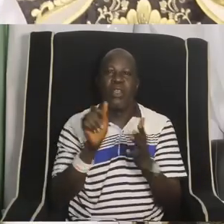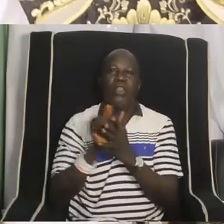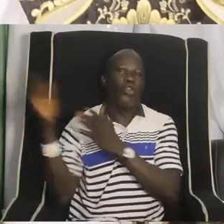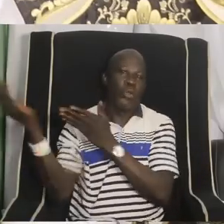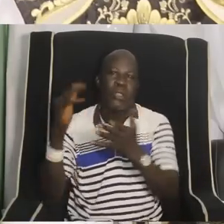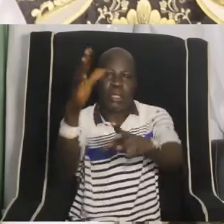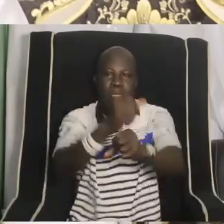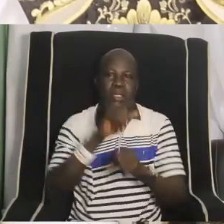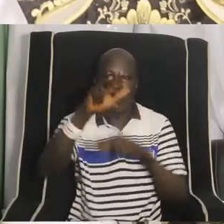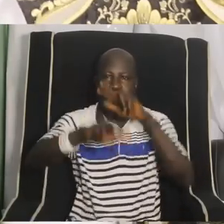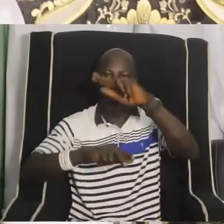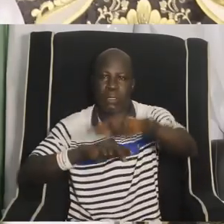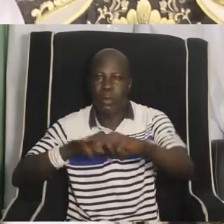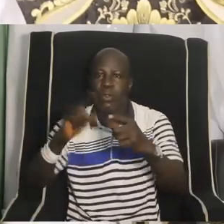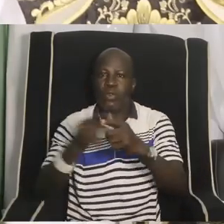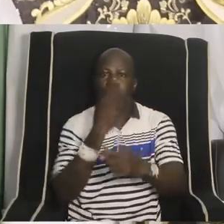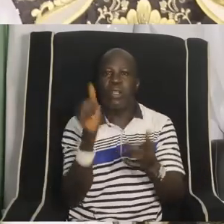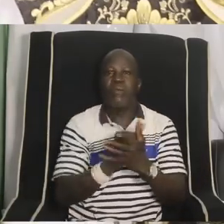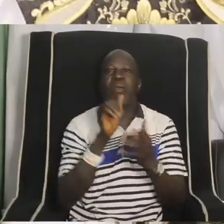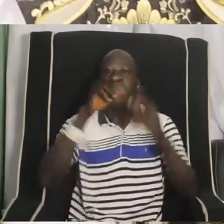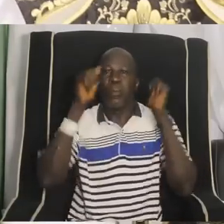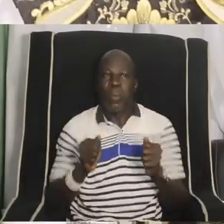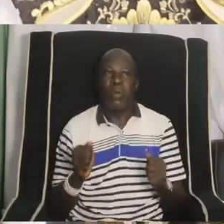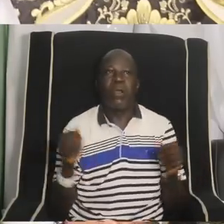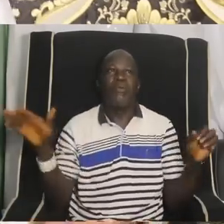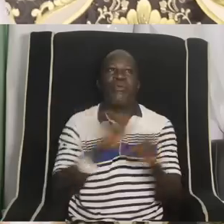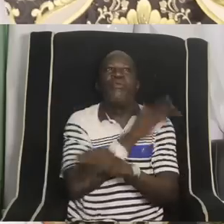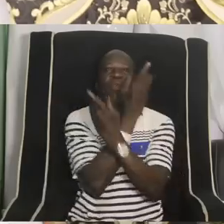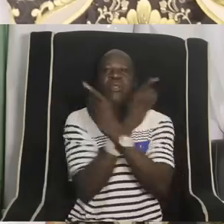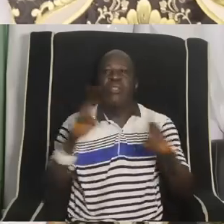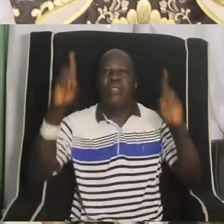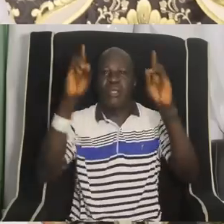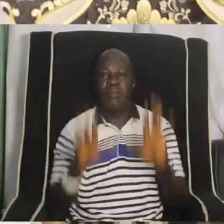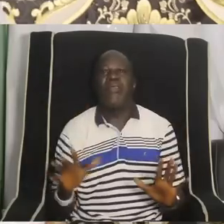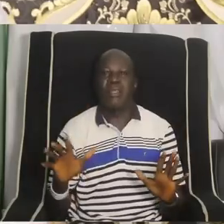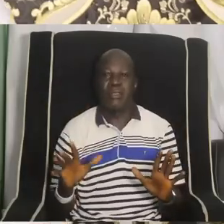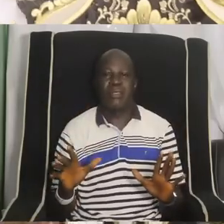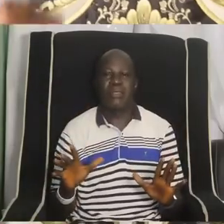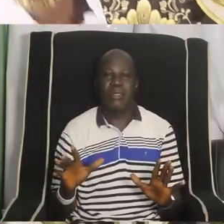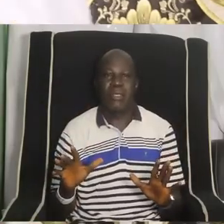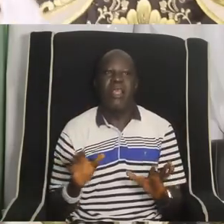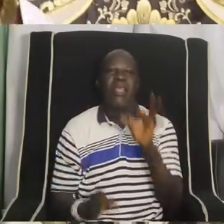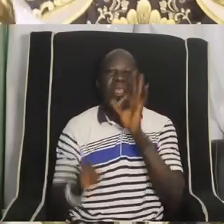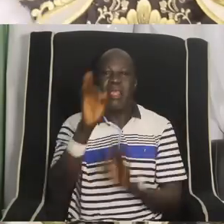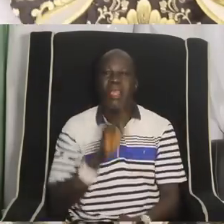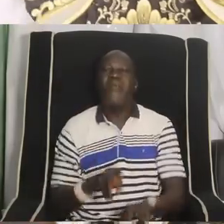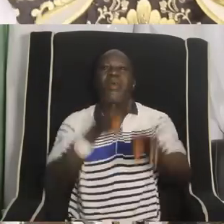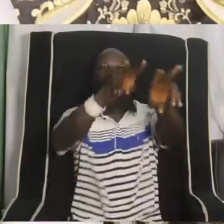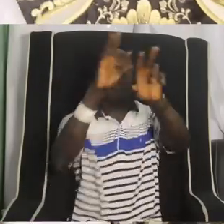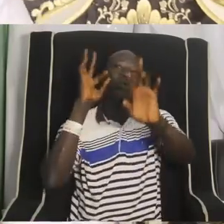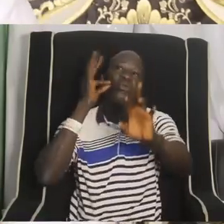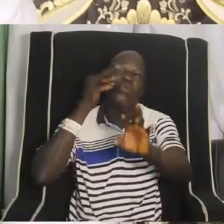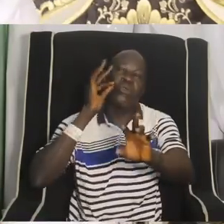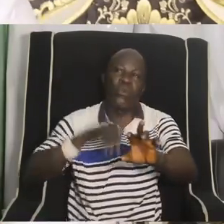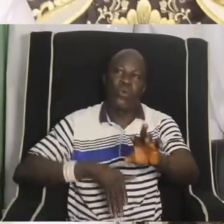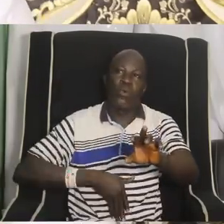gbe igbese you will take a step oni ma ni agbara today will be powerful itusile pa bele total deliverance ko ba wojo lo afomo you have